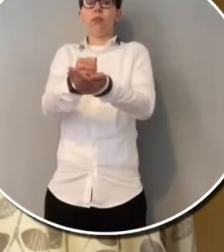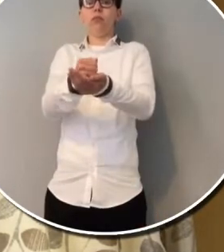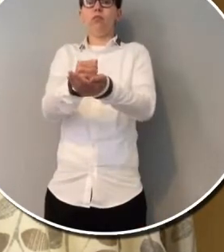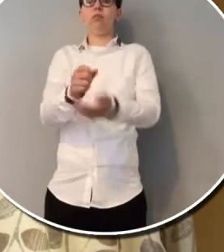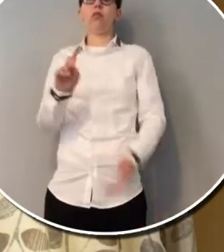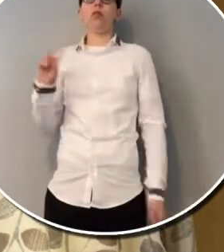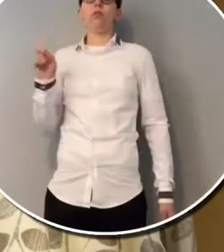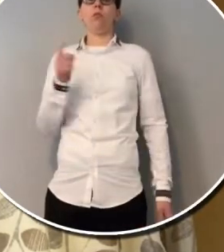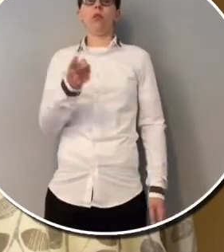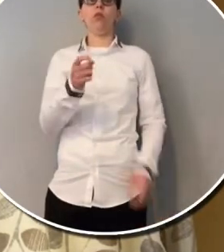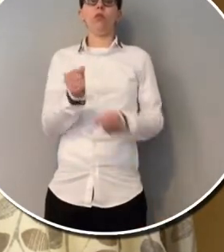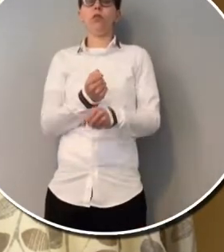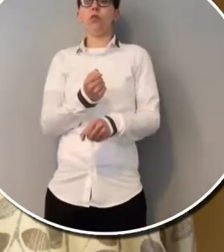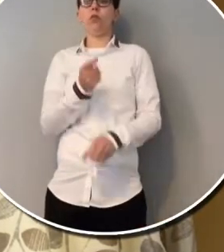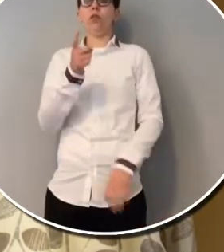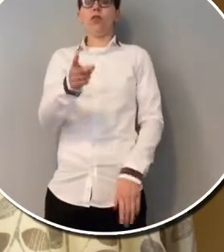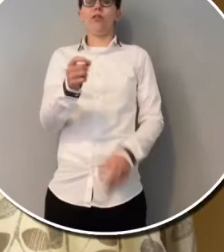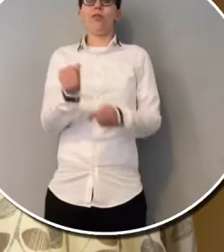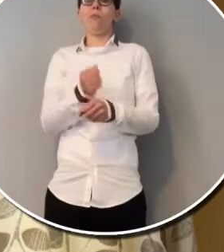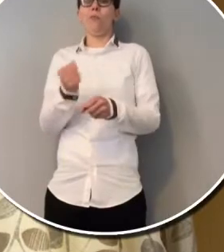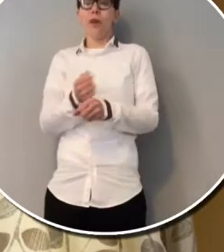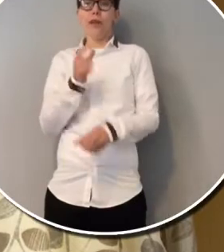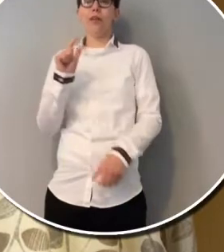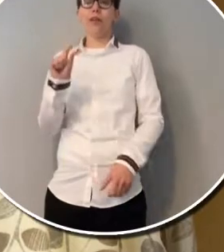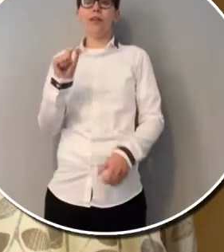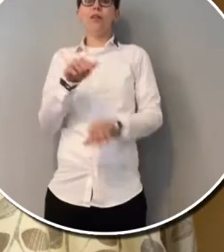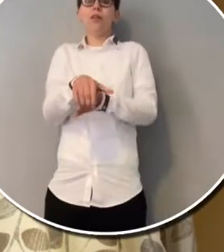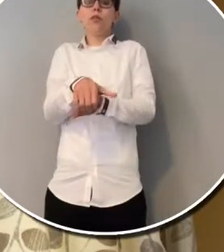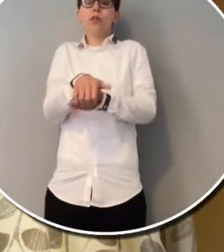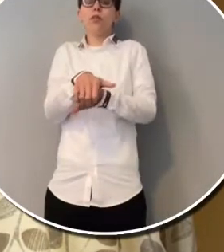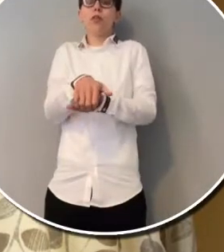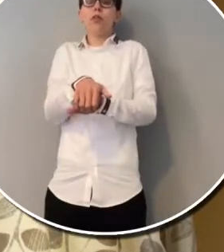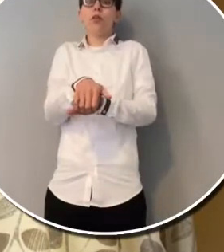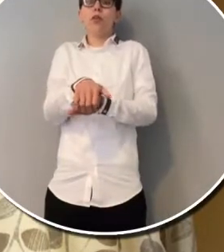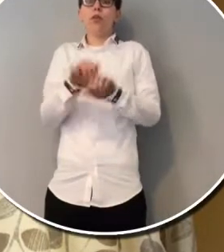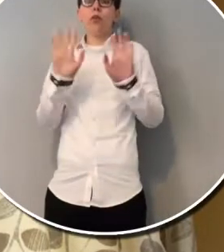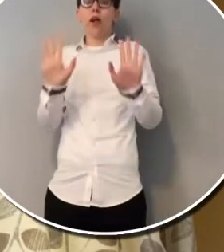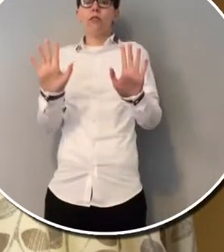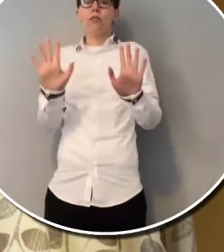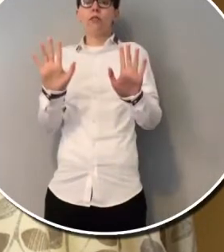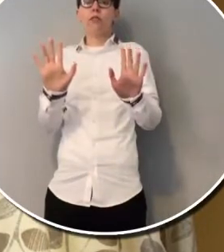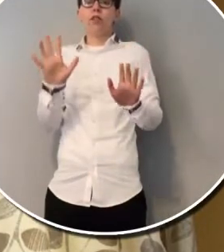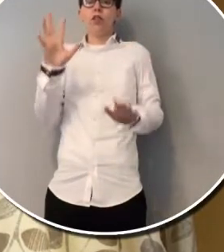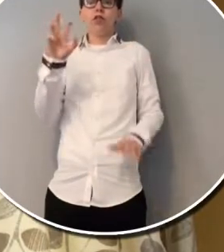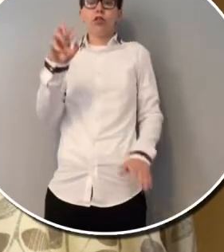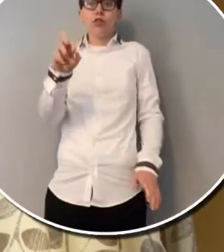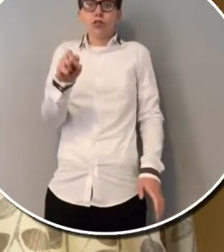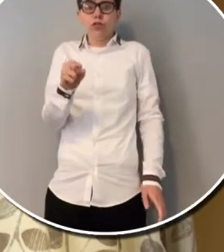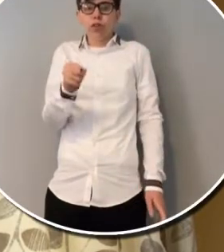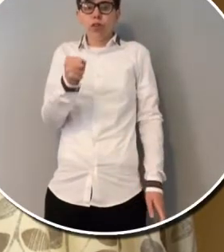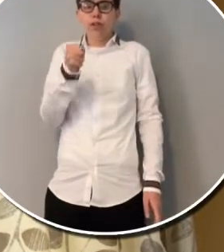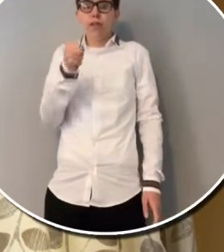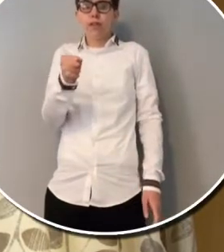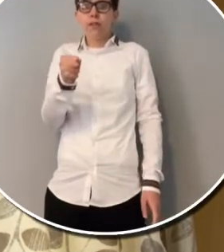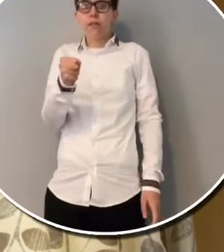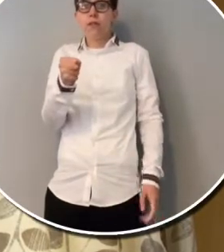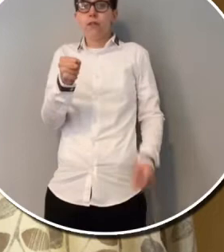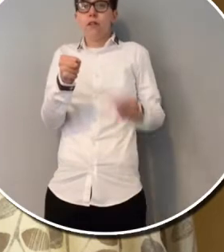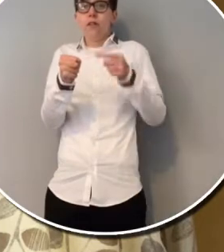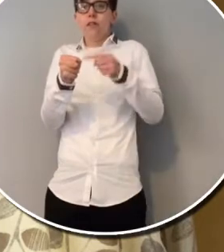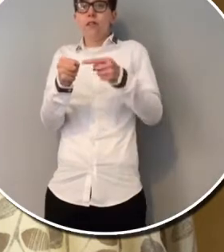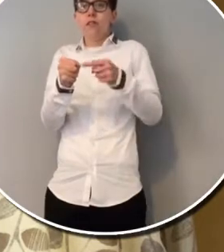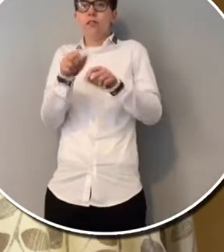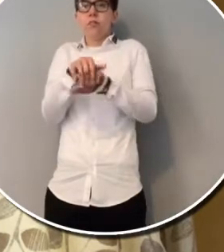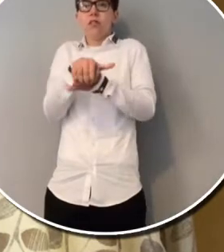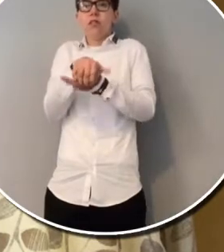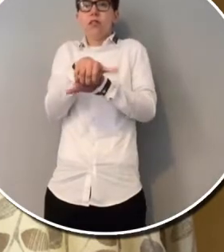head. And you can pop the other hand on top to make the shell. Here's your little turtle. Our little turtle is